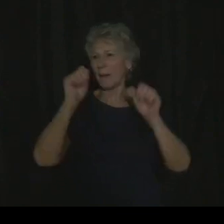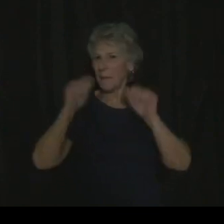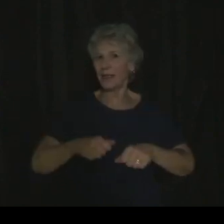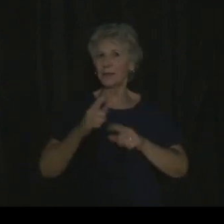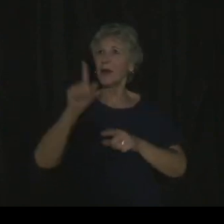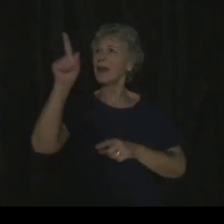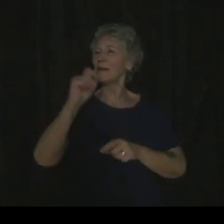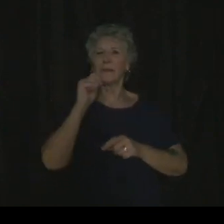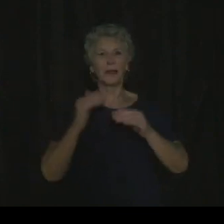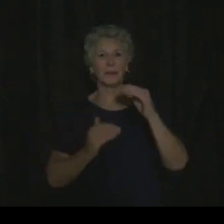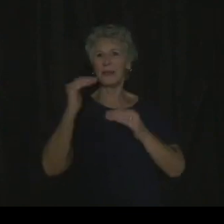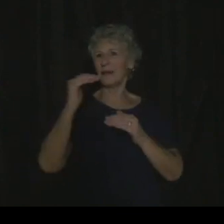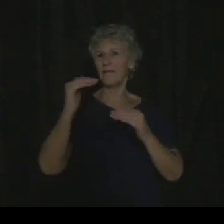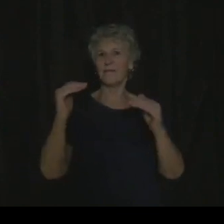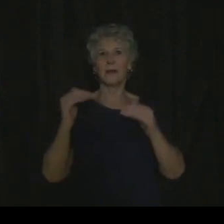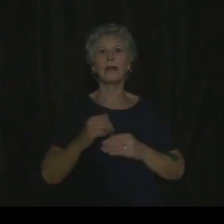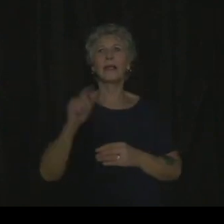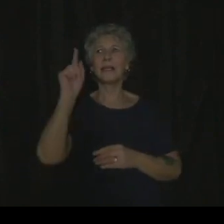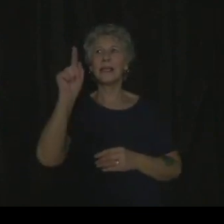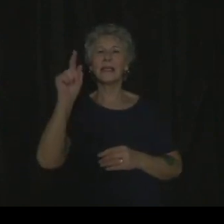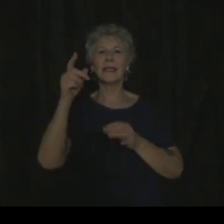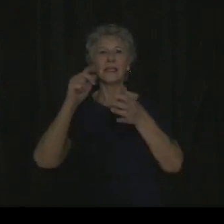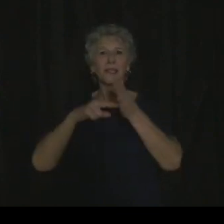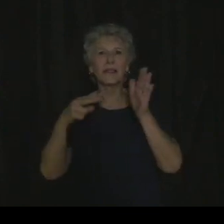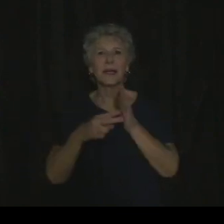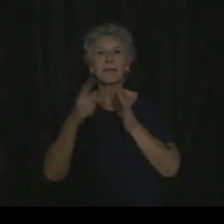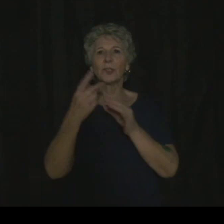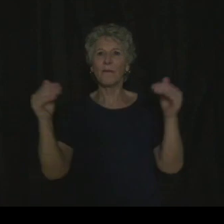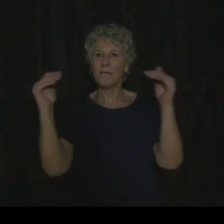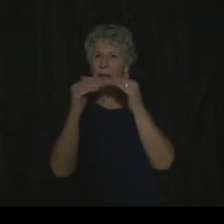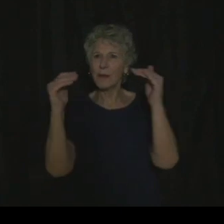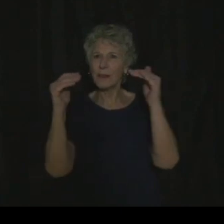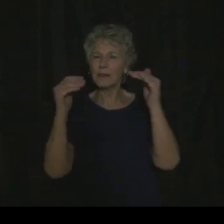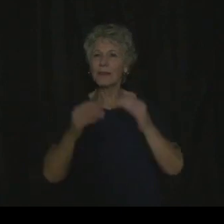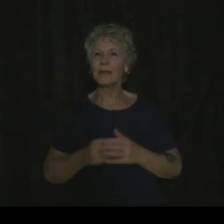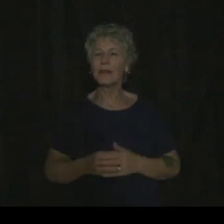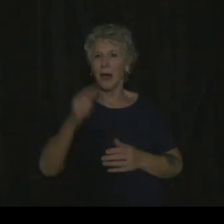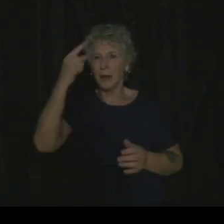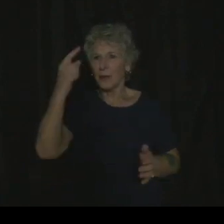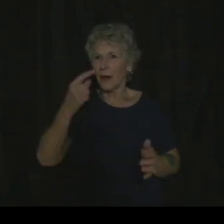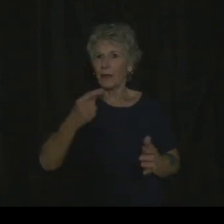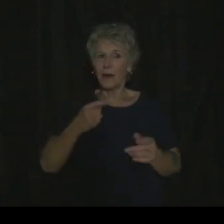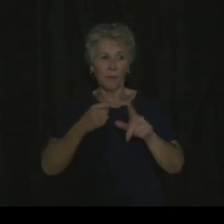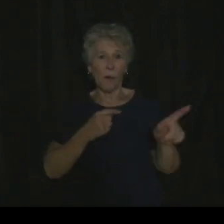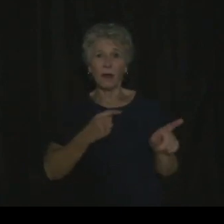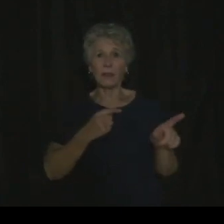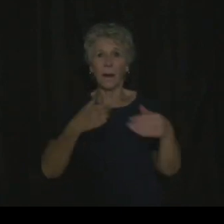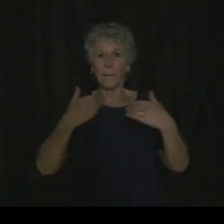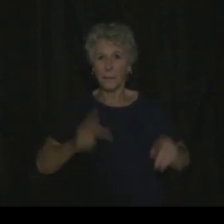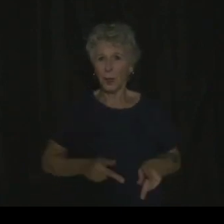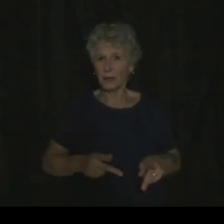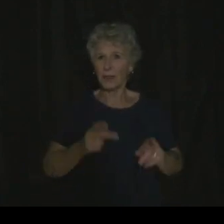to be unfair. By his very nature, God is the definition of justice. And the thought of a mere created being like